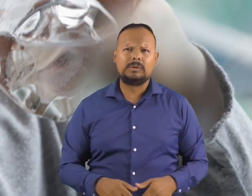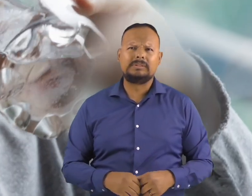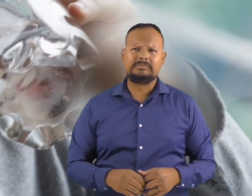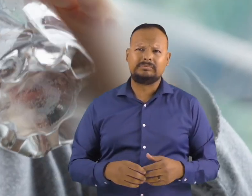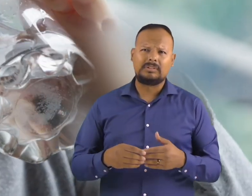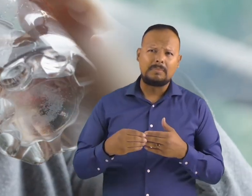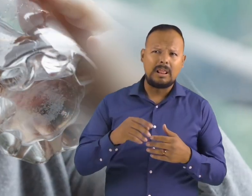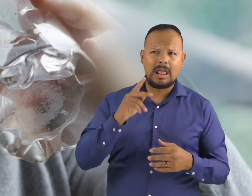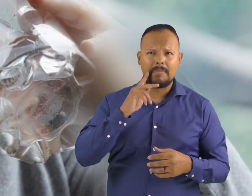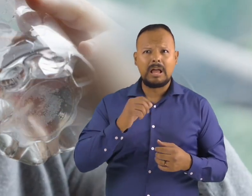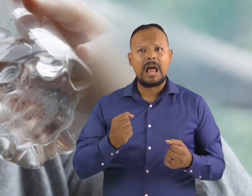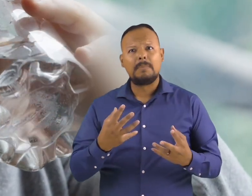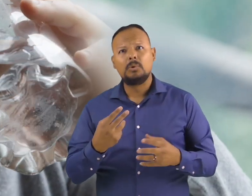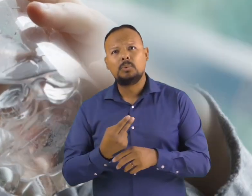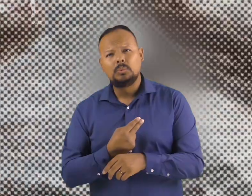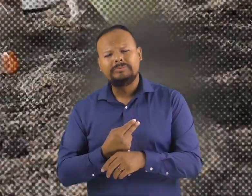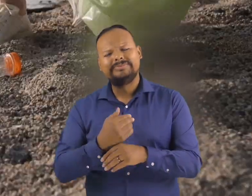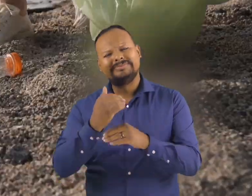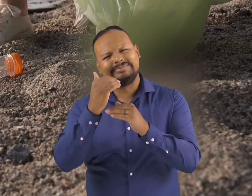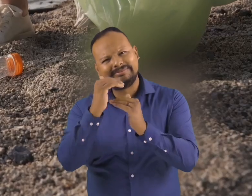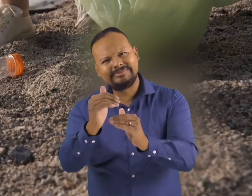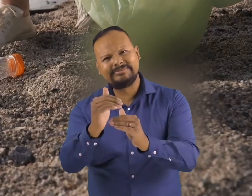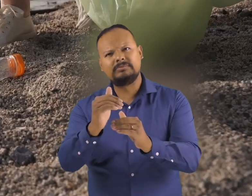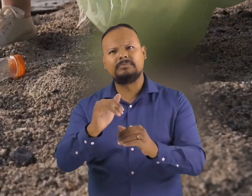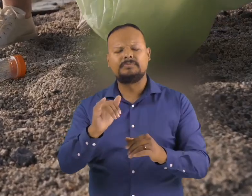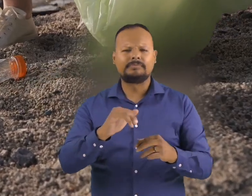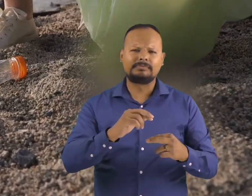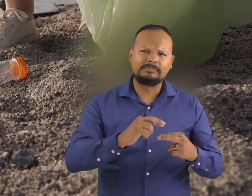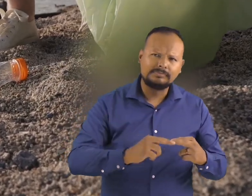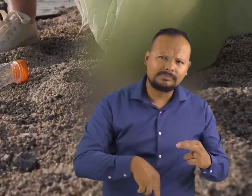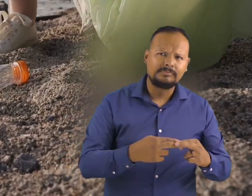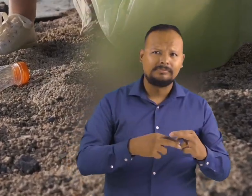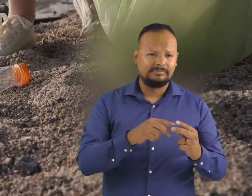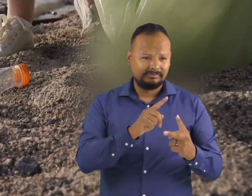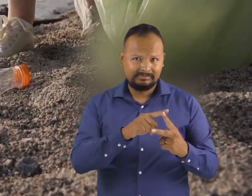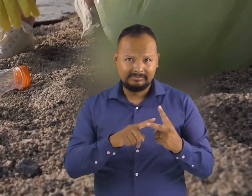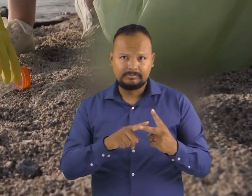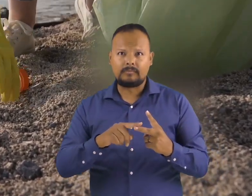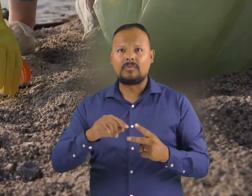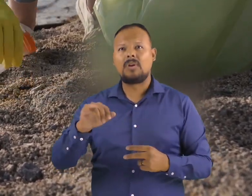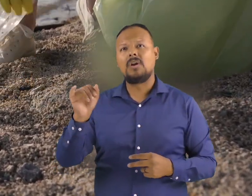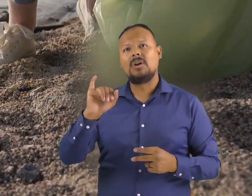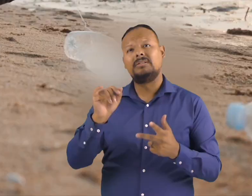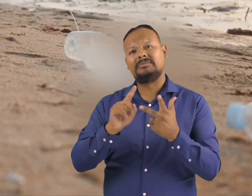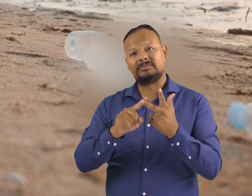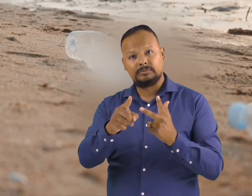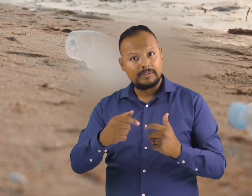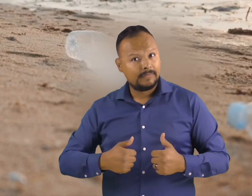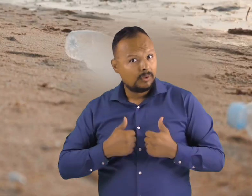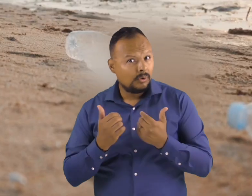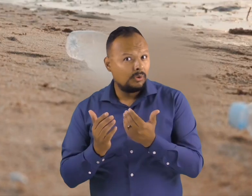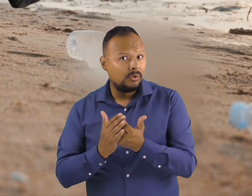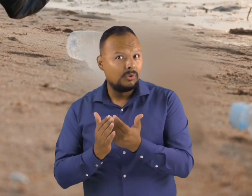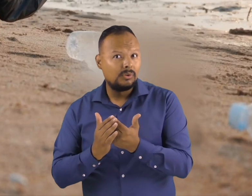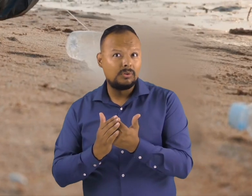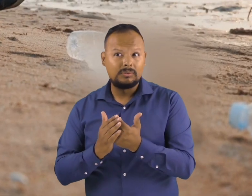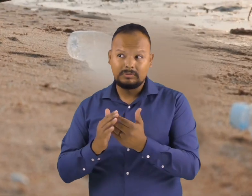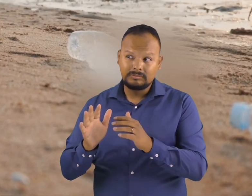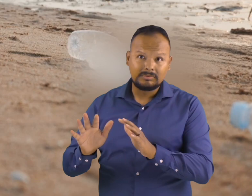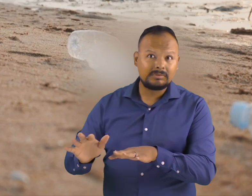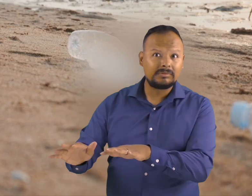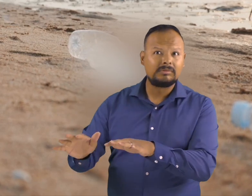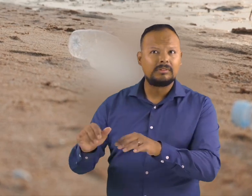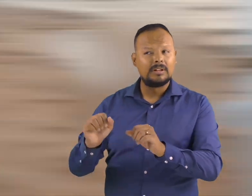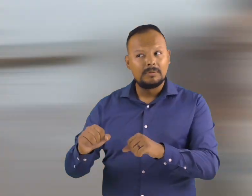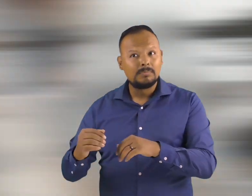can limiting your plastic use. If you live near an ocean, you can also volunteer to collect trash and other litter